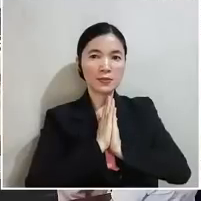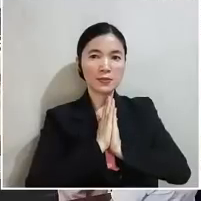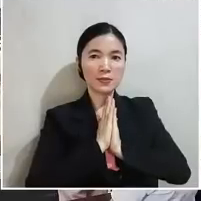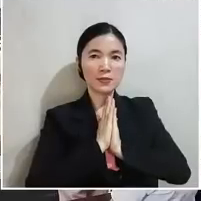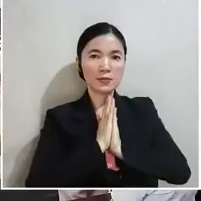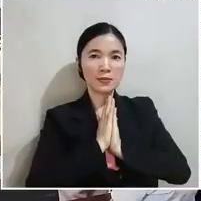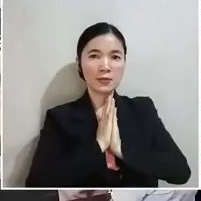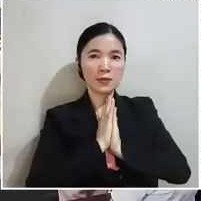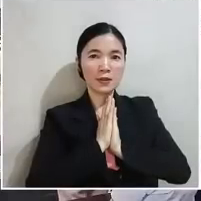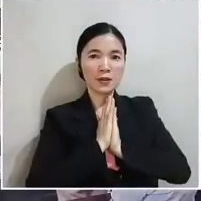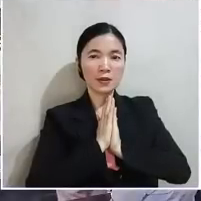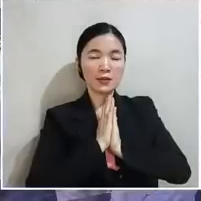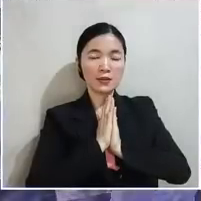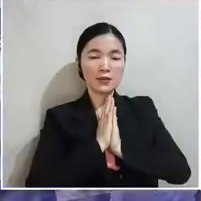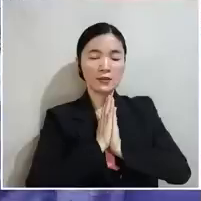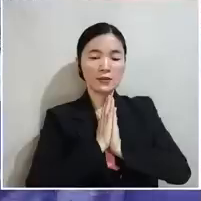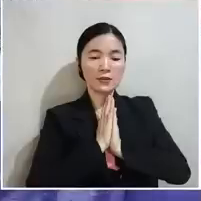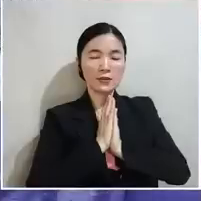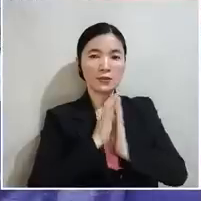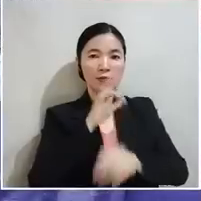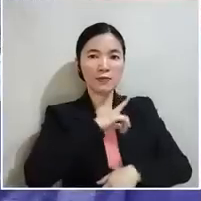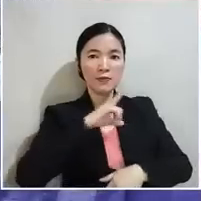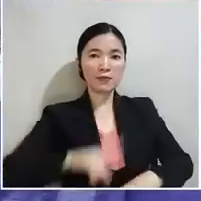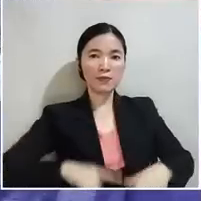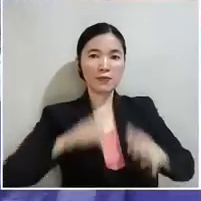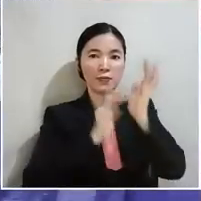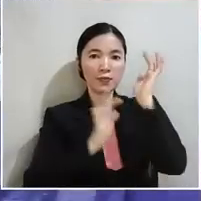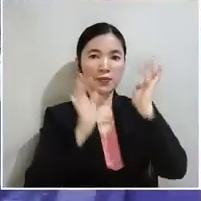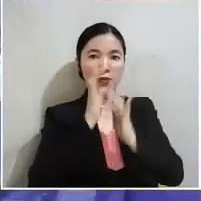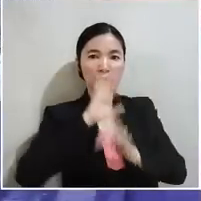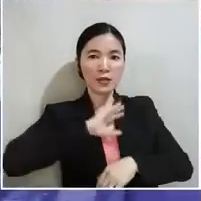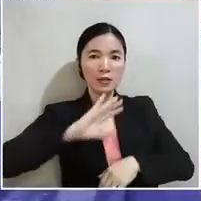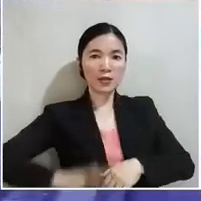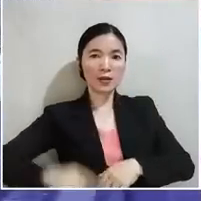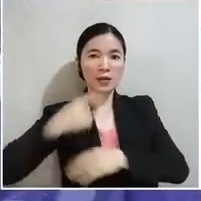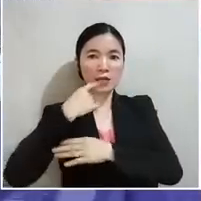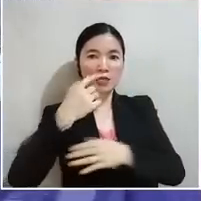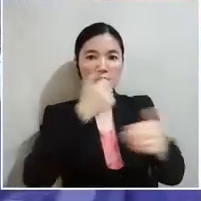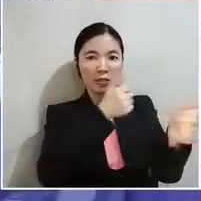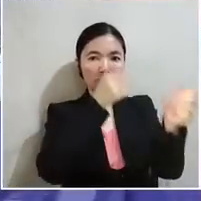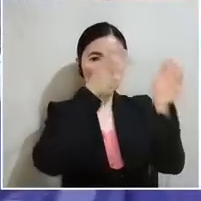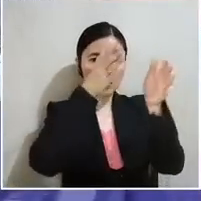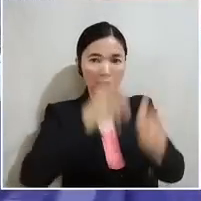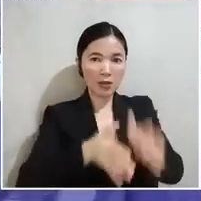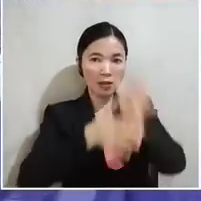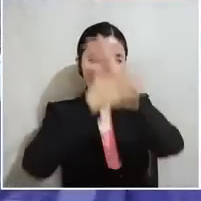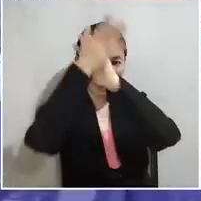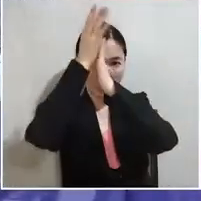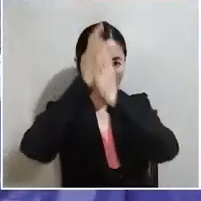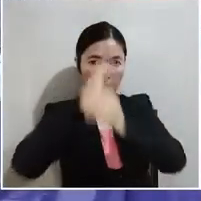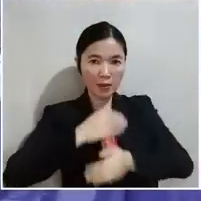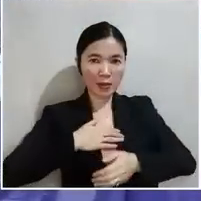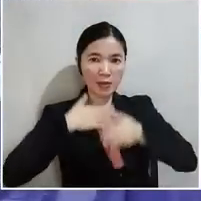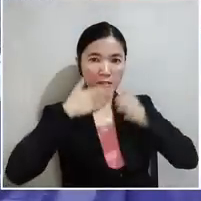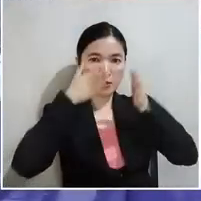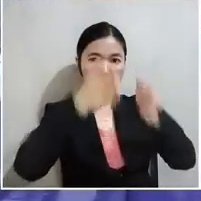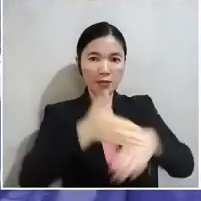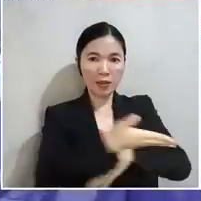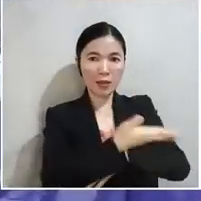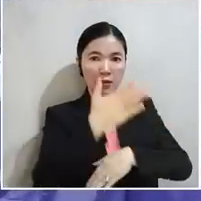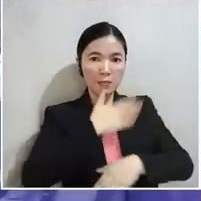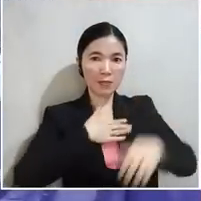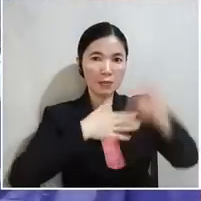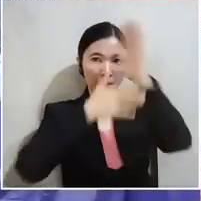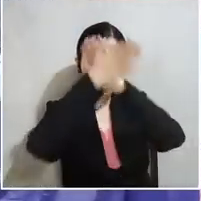Amen. Lord Jesus Christ, who said to your apostles, "Peace I leave you, my peace I